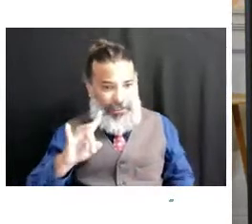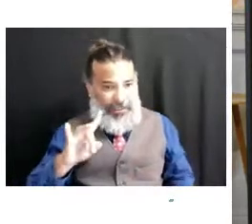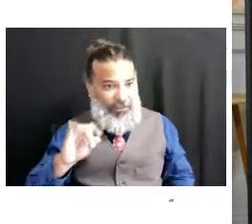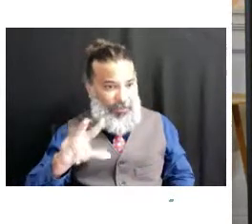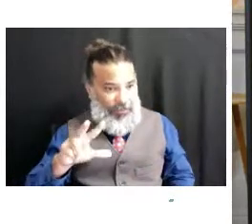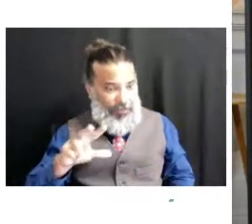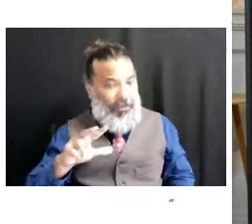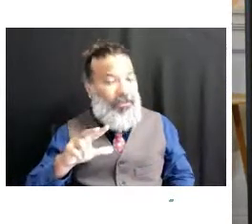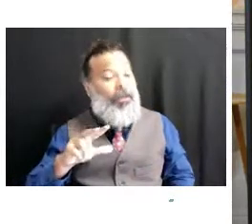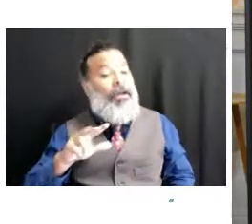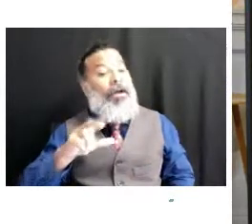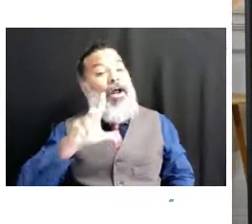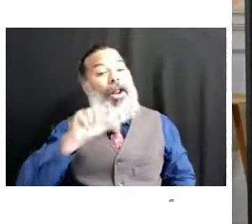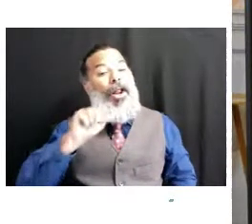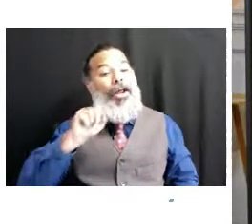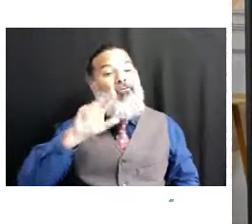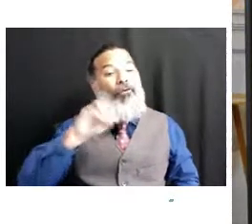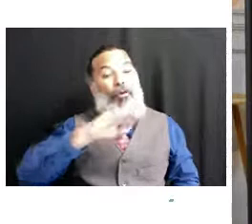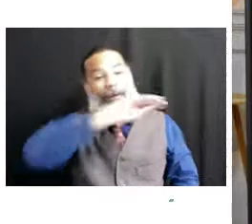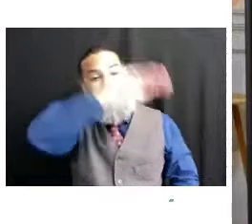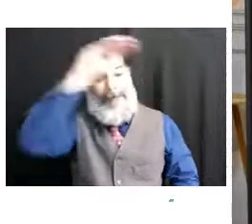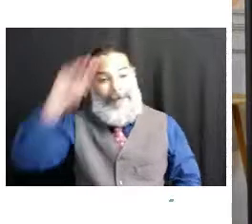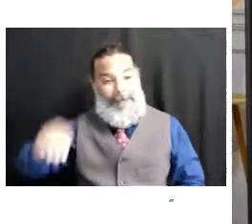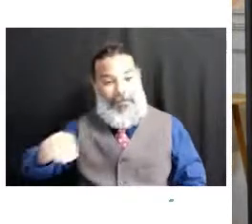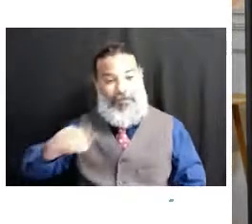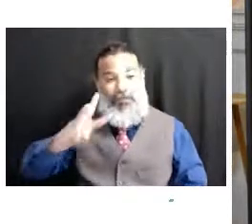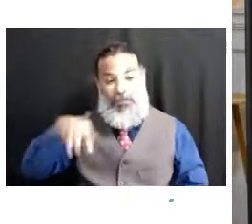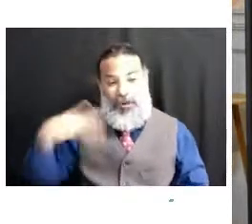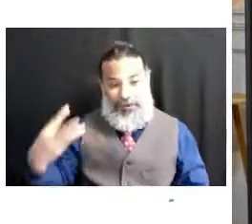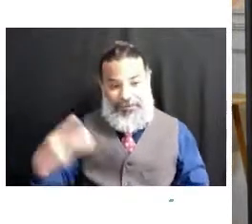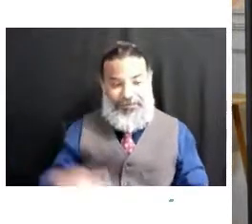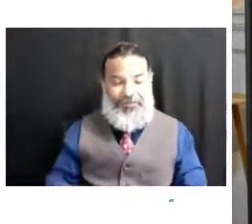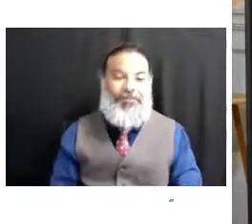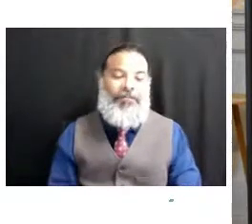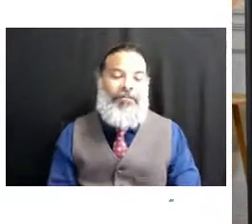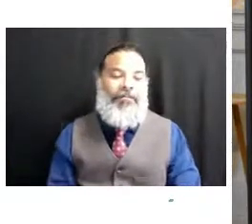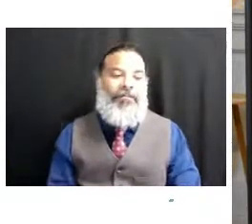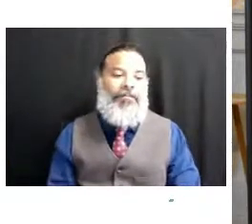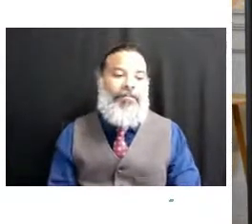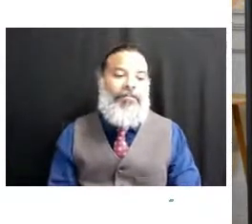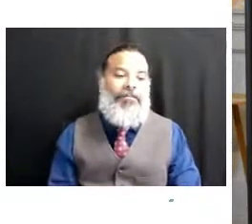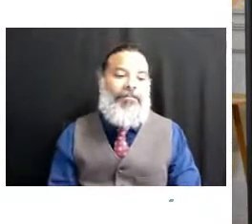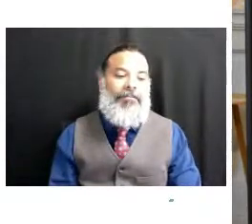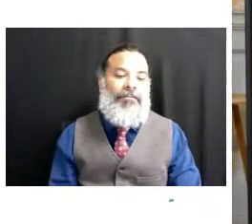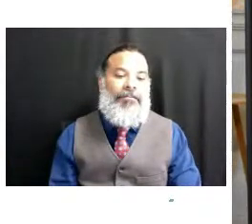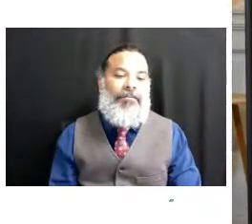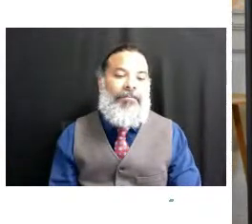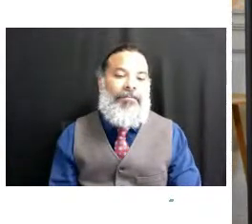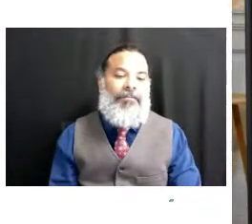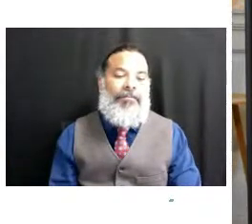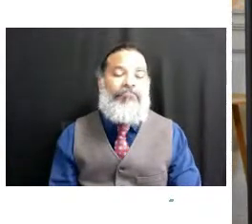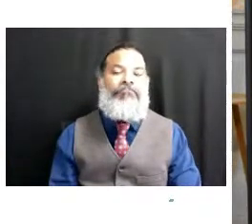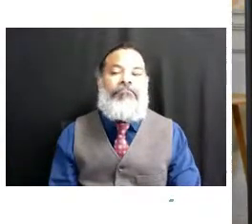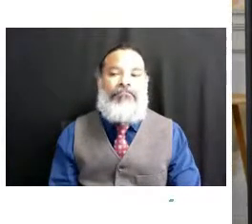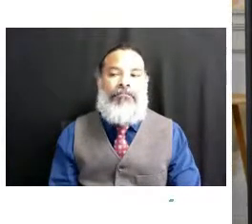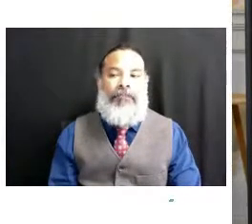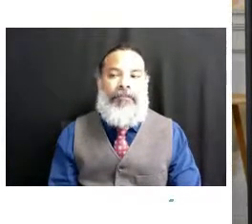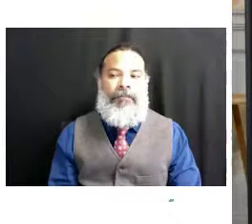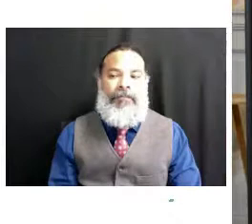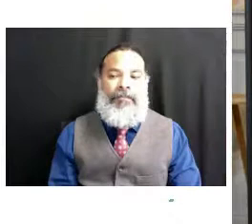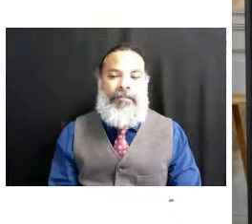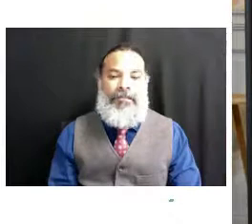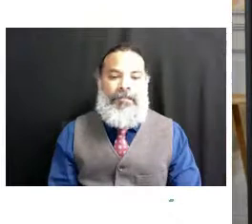1803, Latrobe moves to Washington, and he begins working on